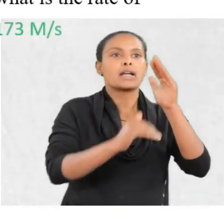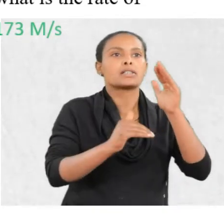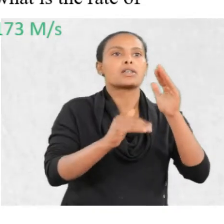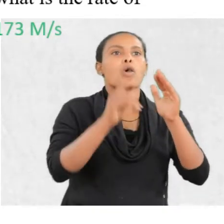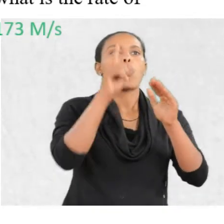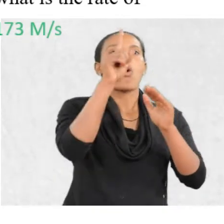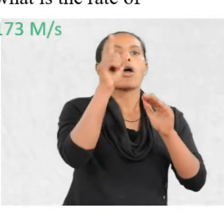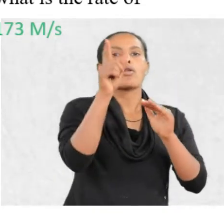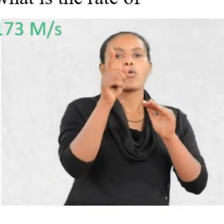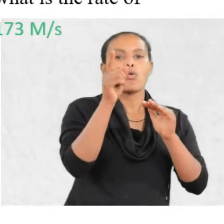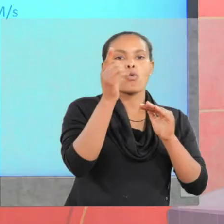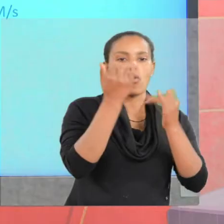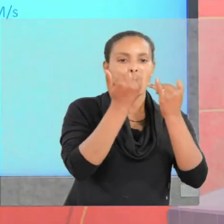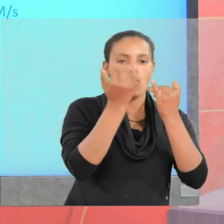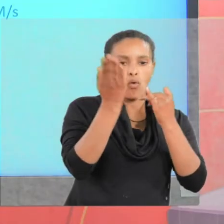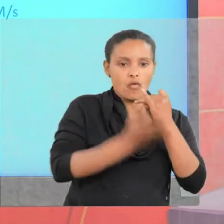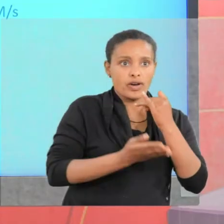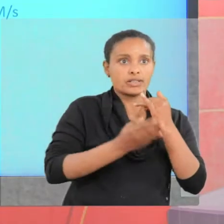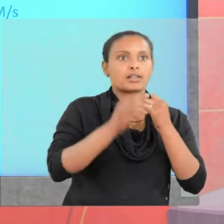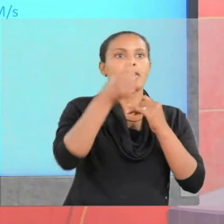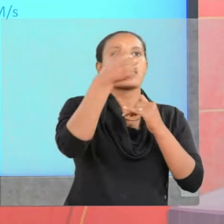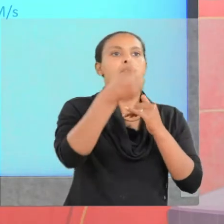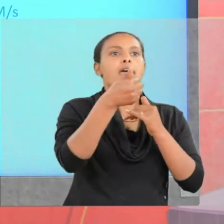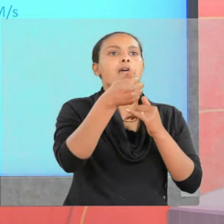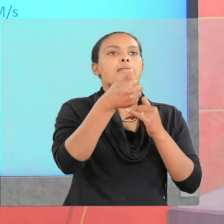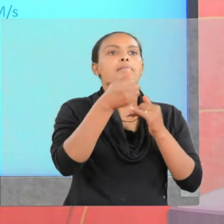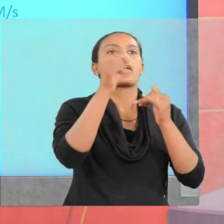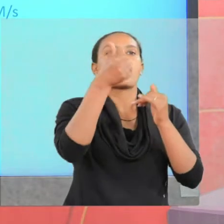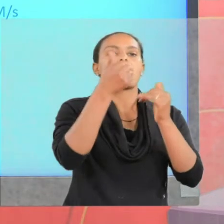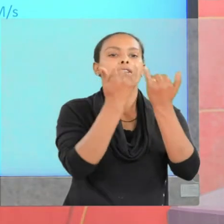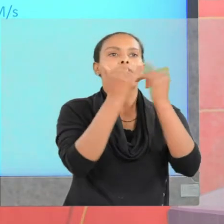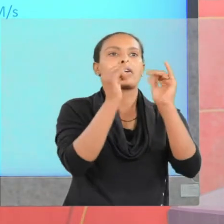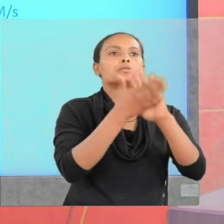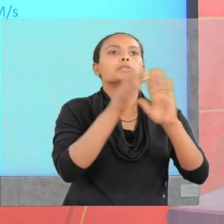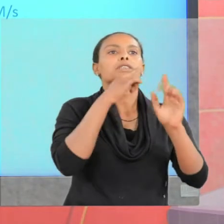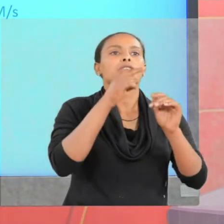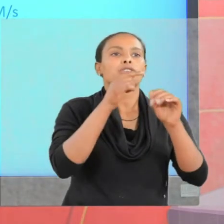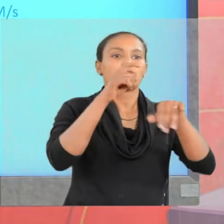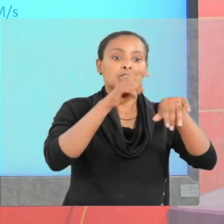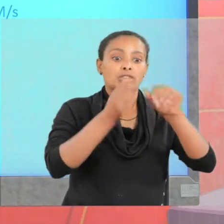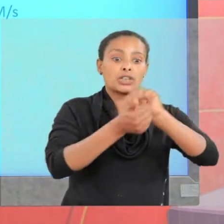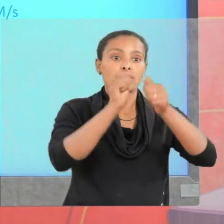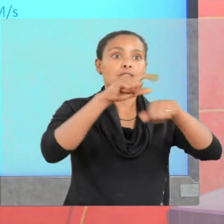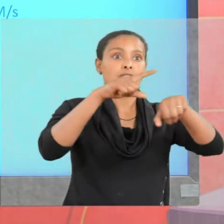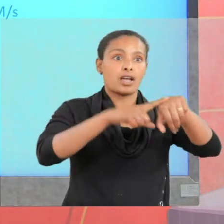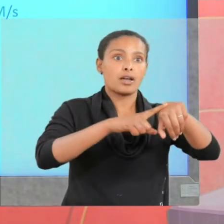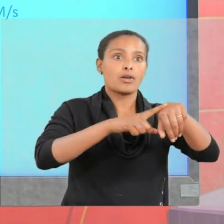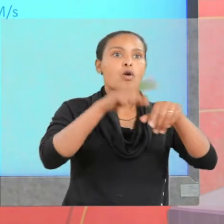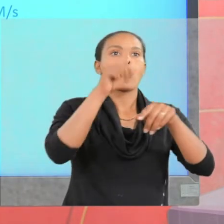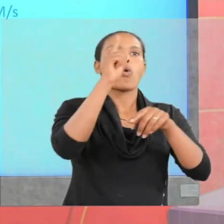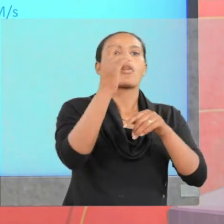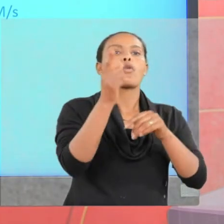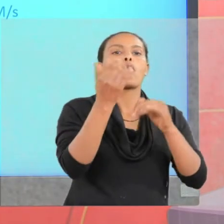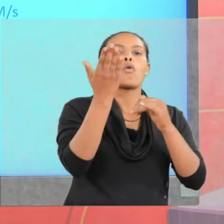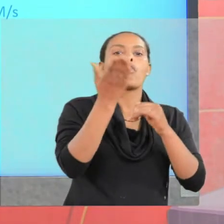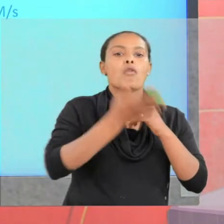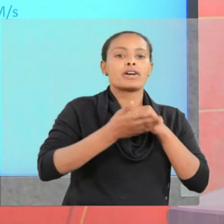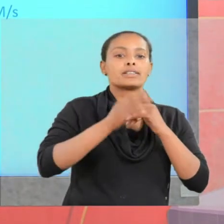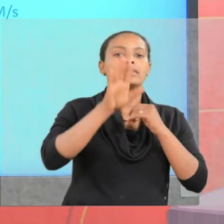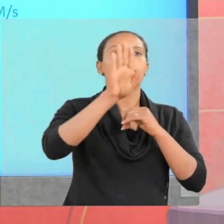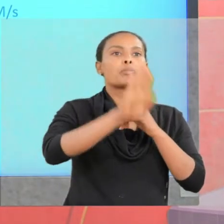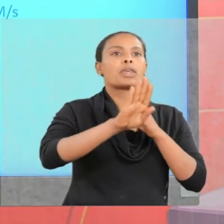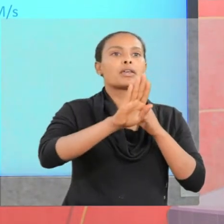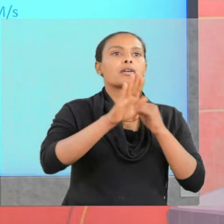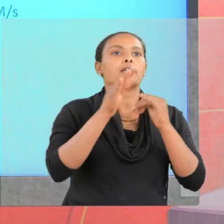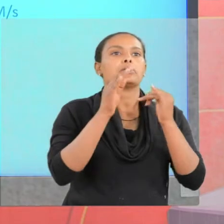1 over M. Change in concentration of A divided by change in time equal minus 1 over B. Change in concentration